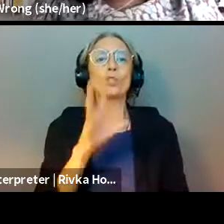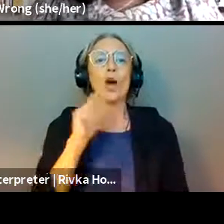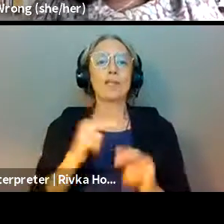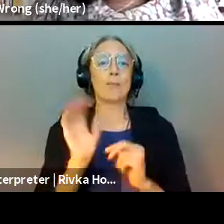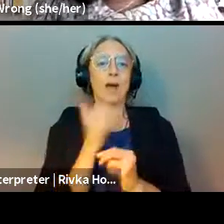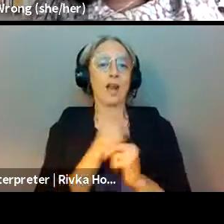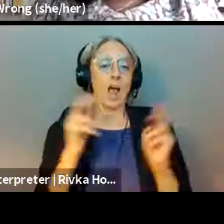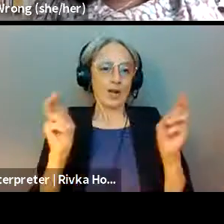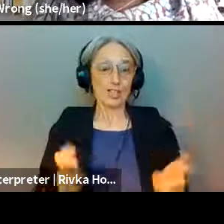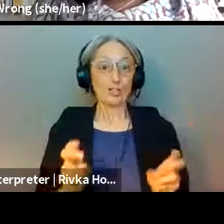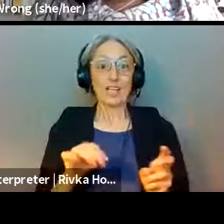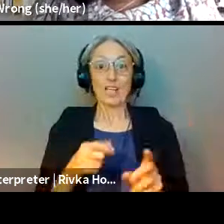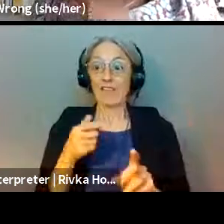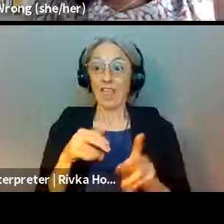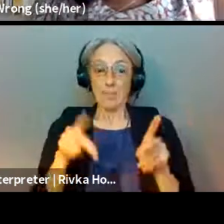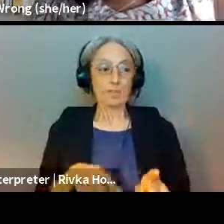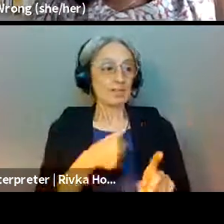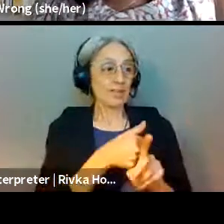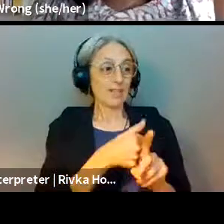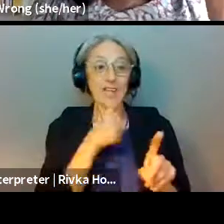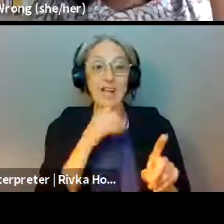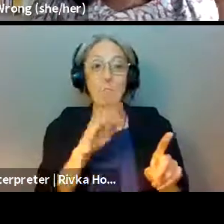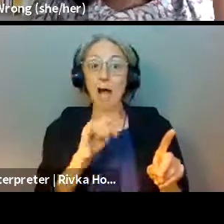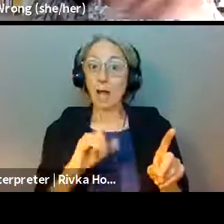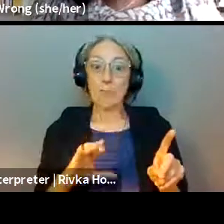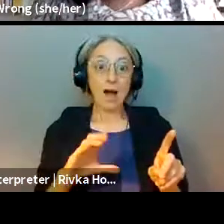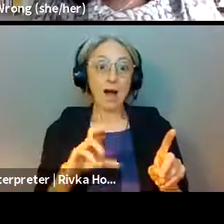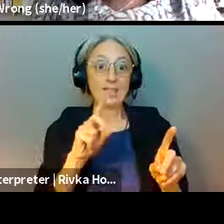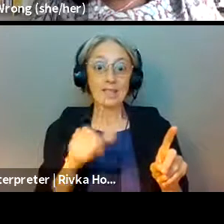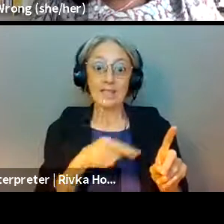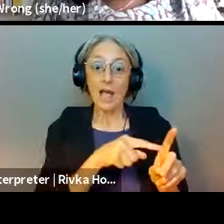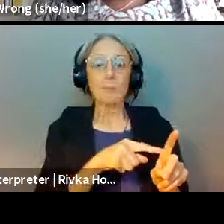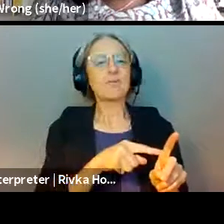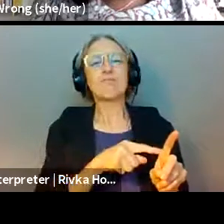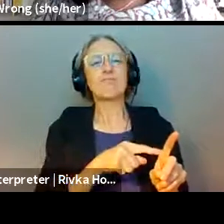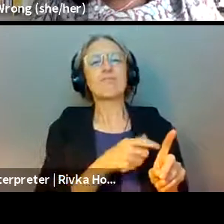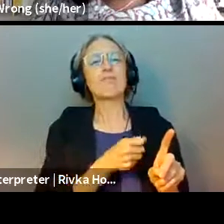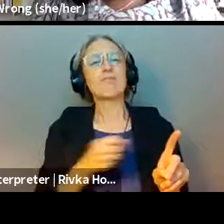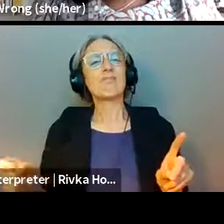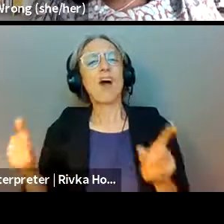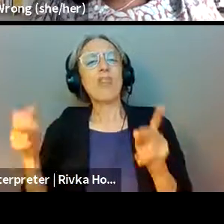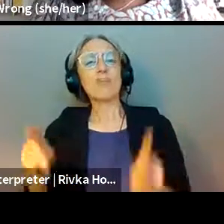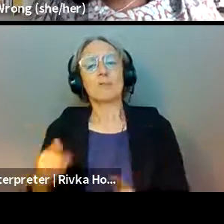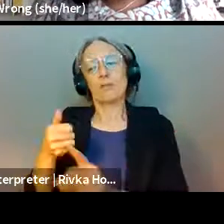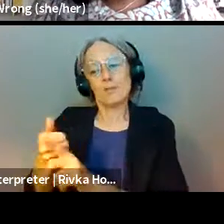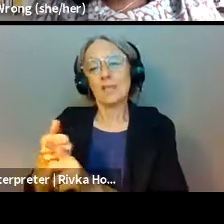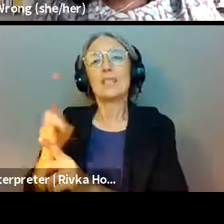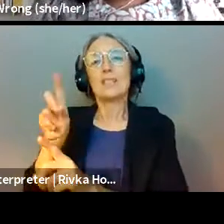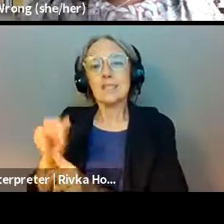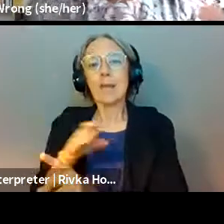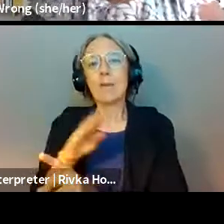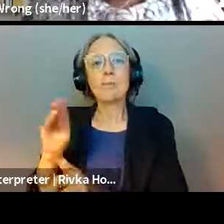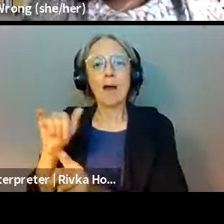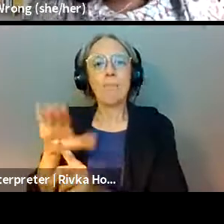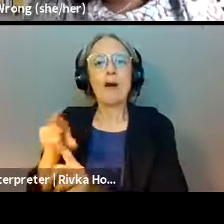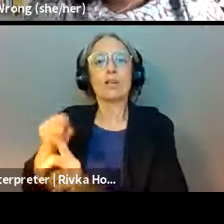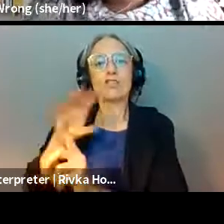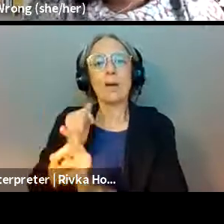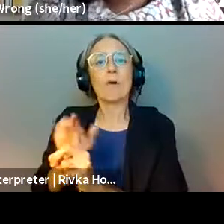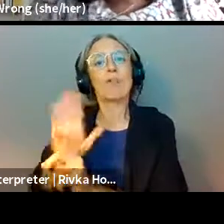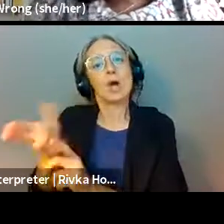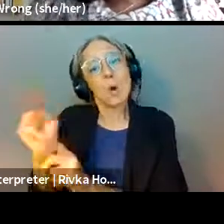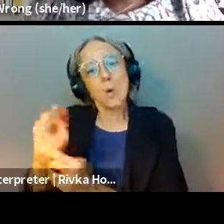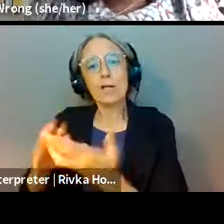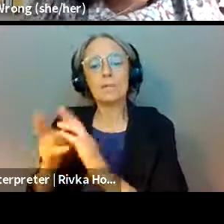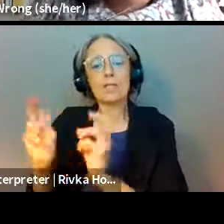disabled person, please pass the mic to someone who is. And I'll just say, another example is here in